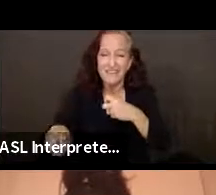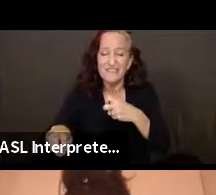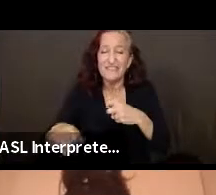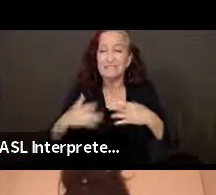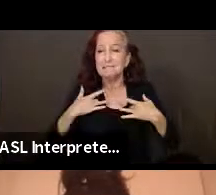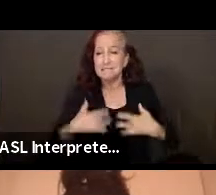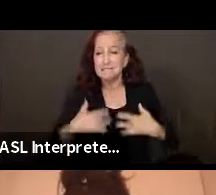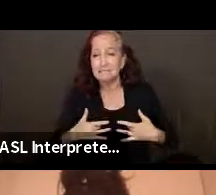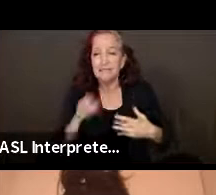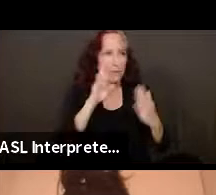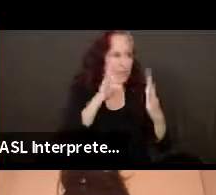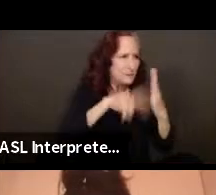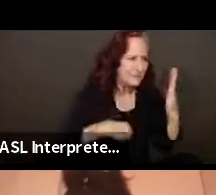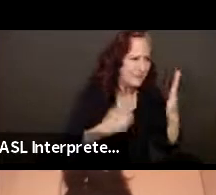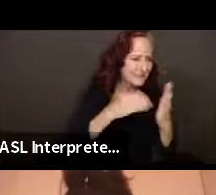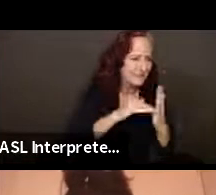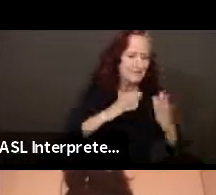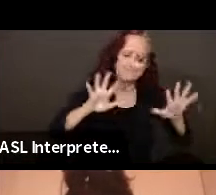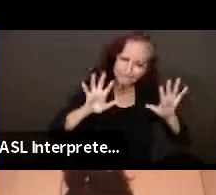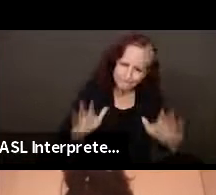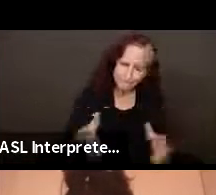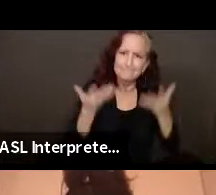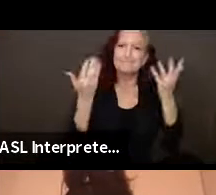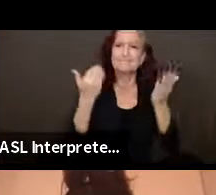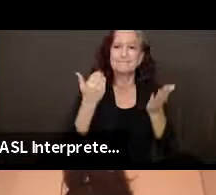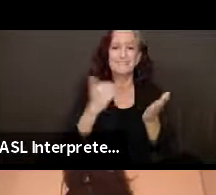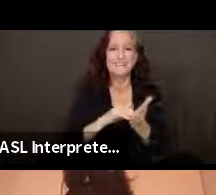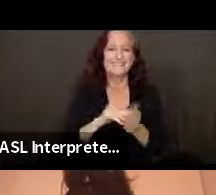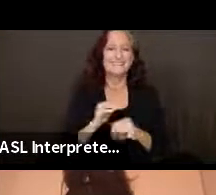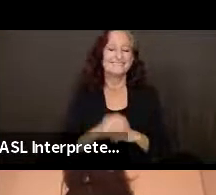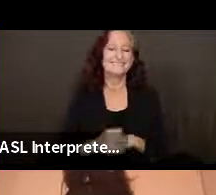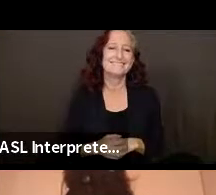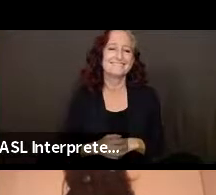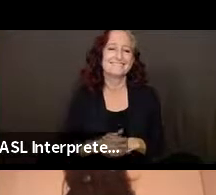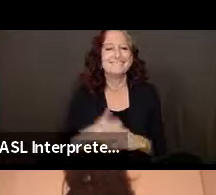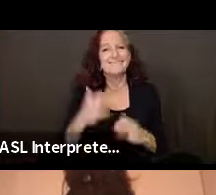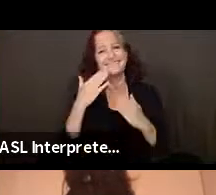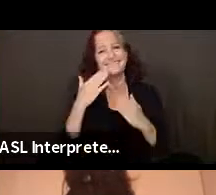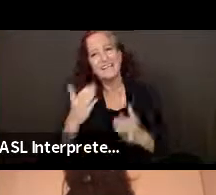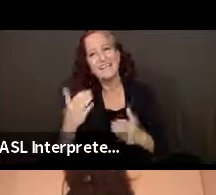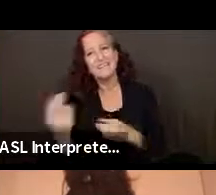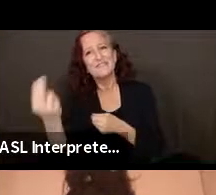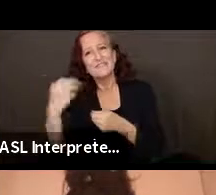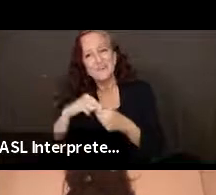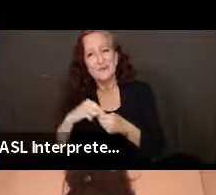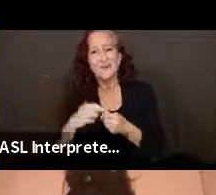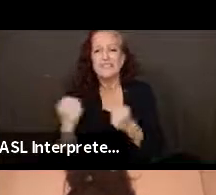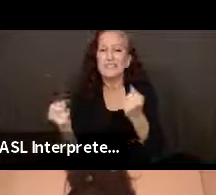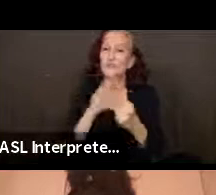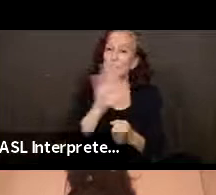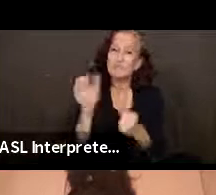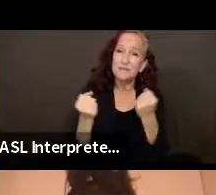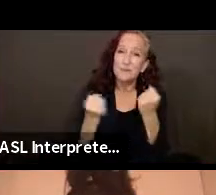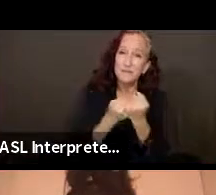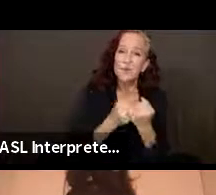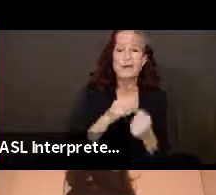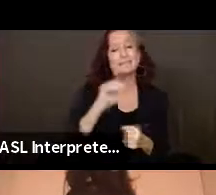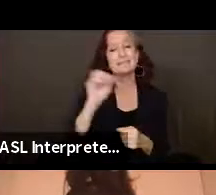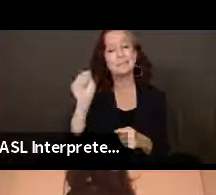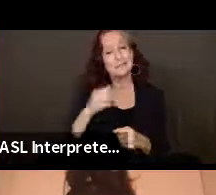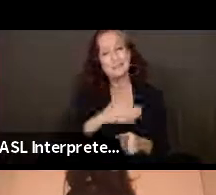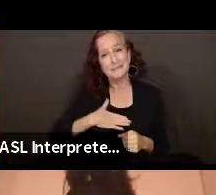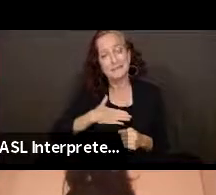that, for this moment, and for celebrating it with me, and for supporting this and sharing it. Yes, please do share